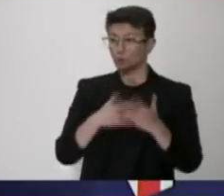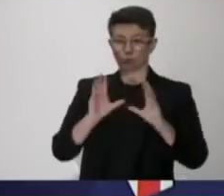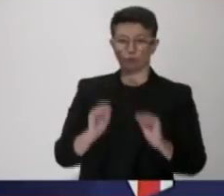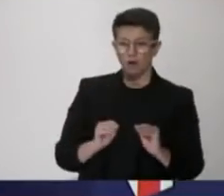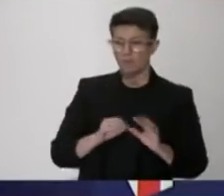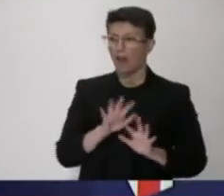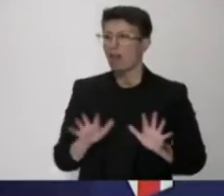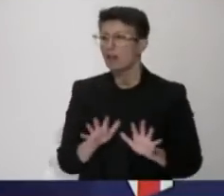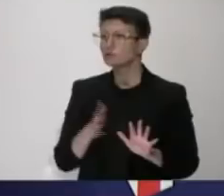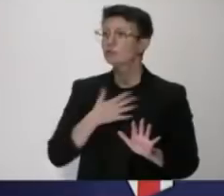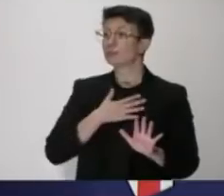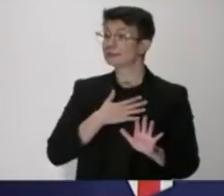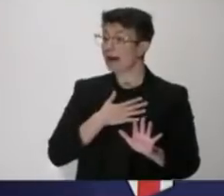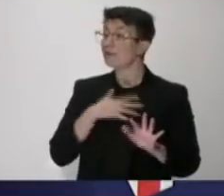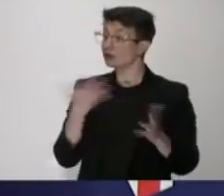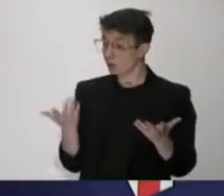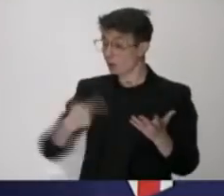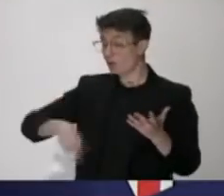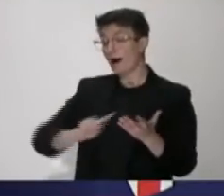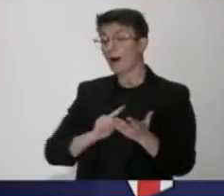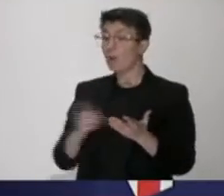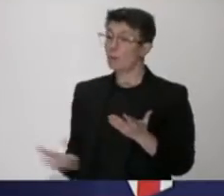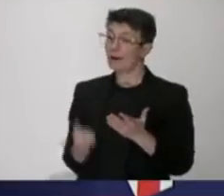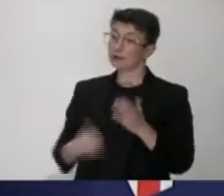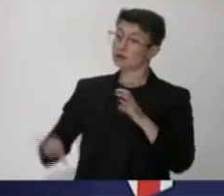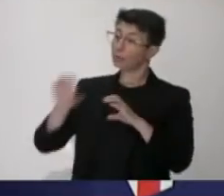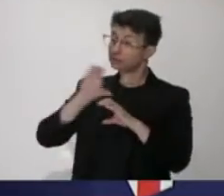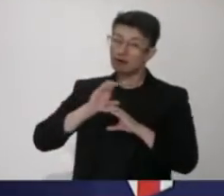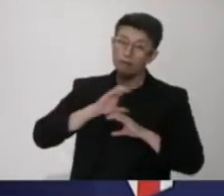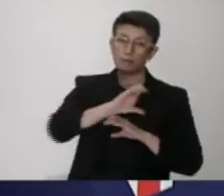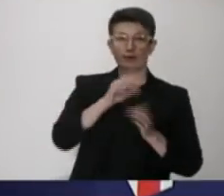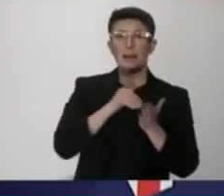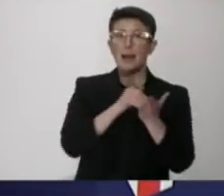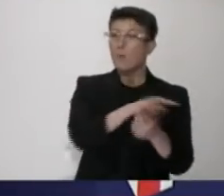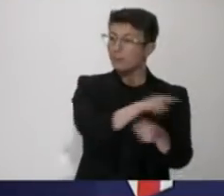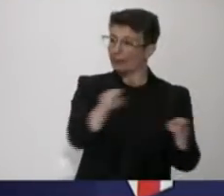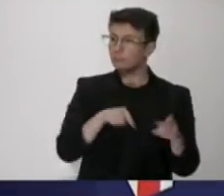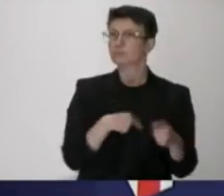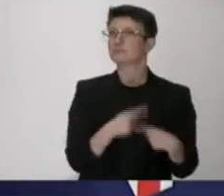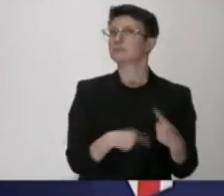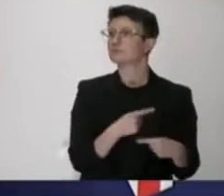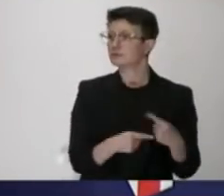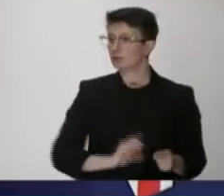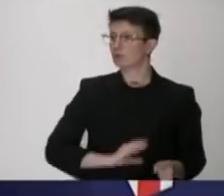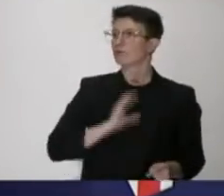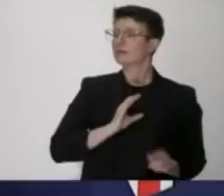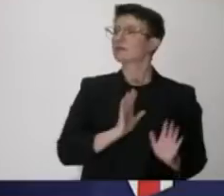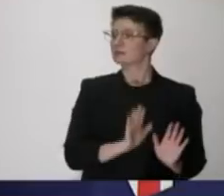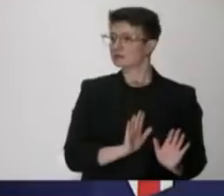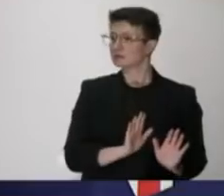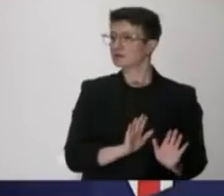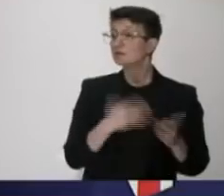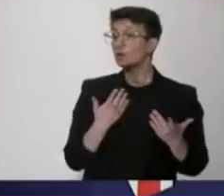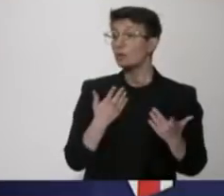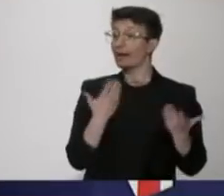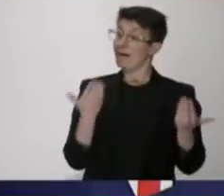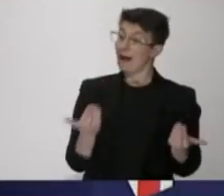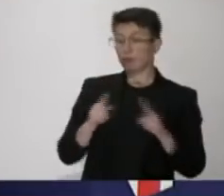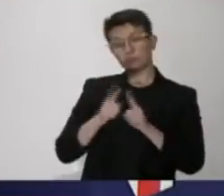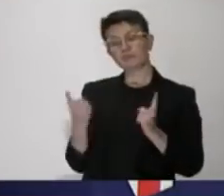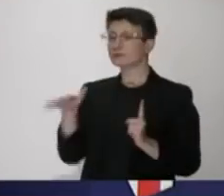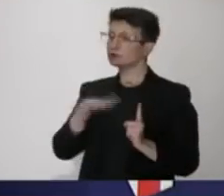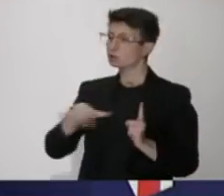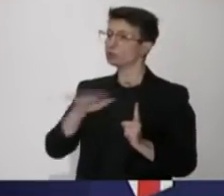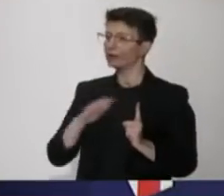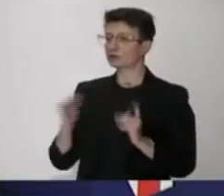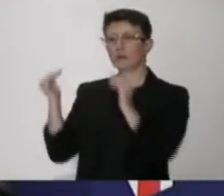moved to a time where 40% is now what we've been providing for people, and I'm confident that's the right level for now. Ben. Mr. Robinson,